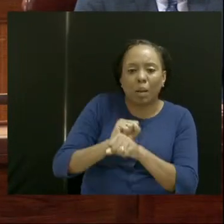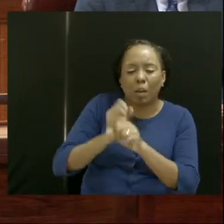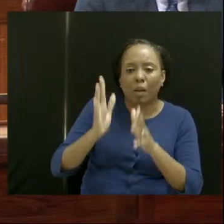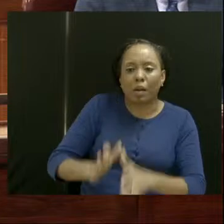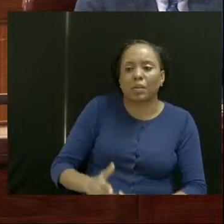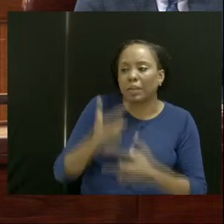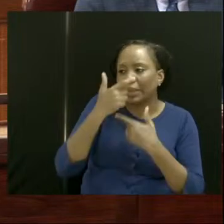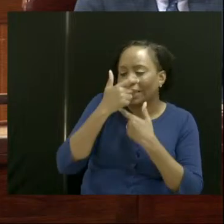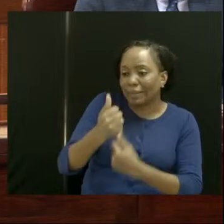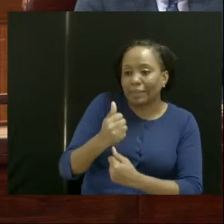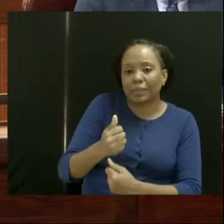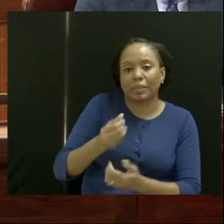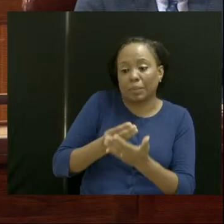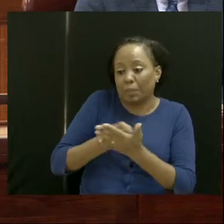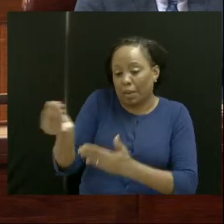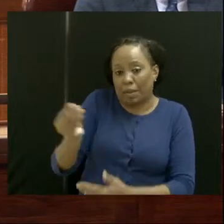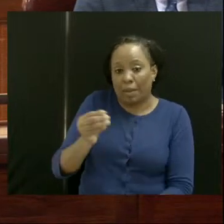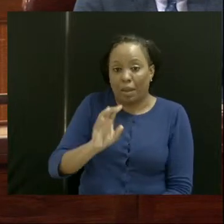these bonds,